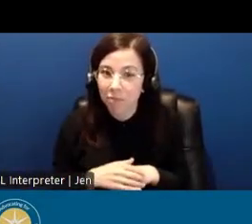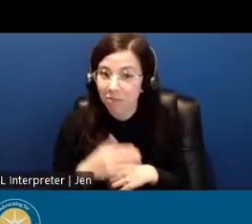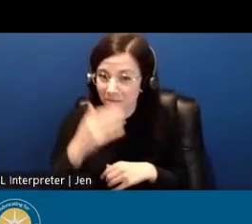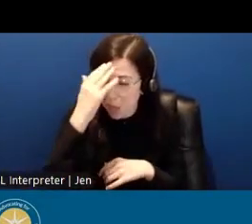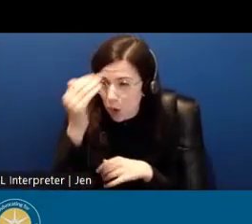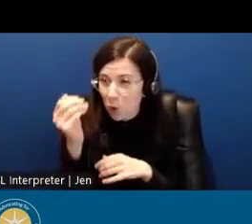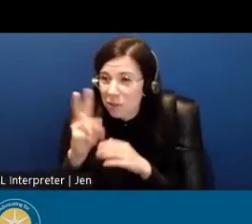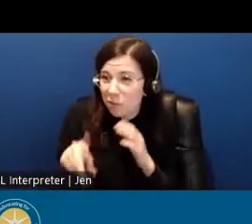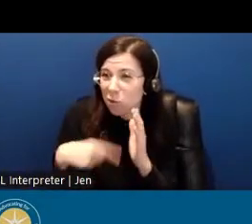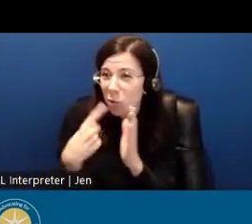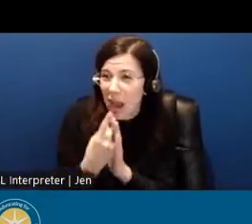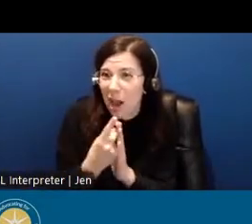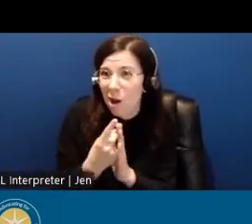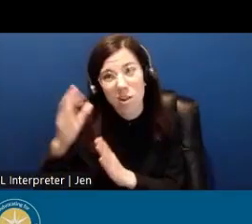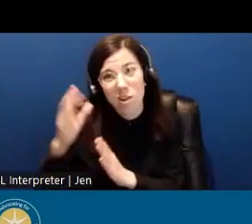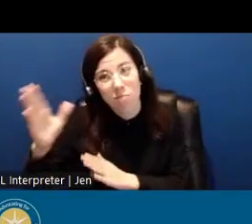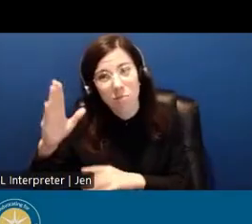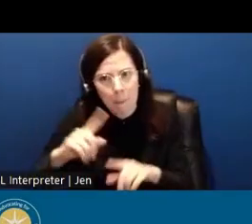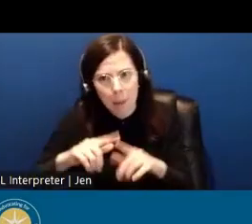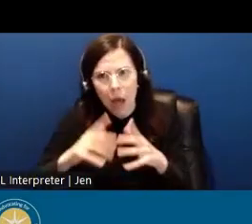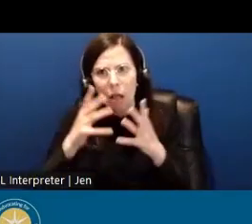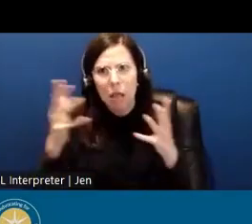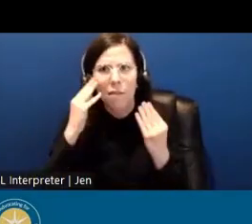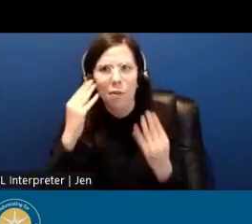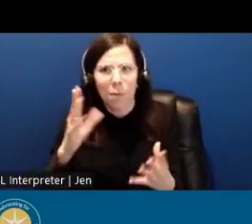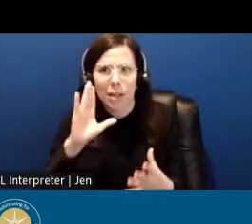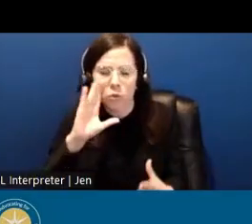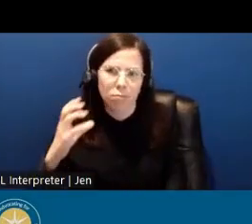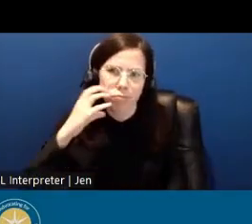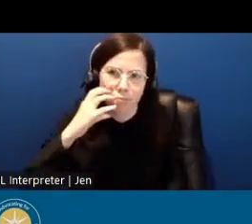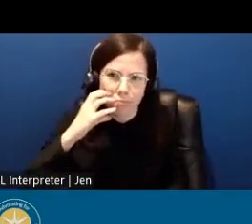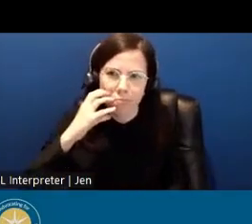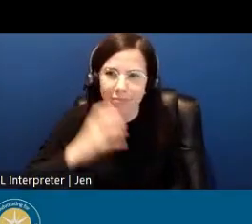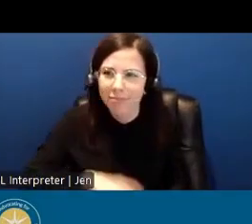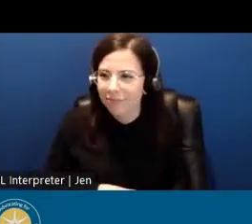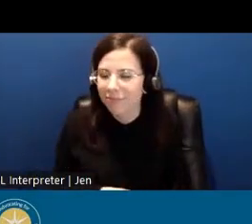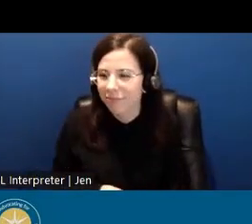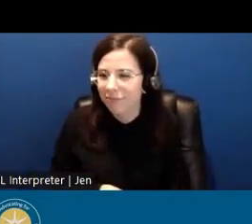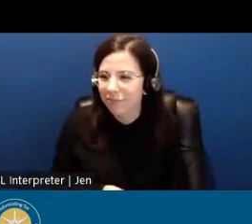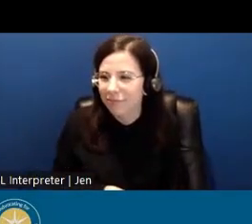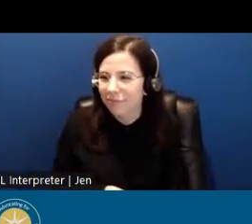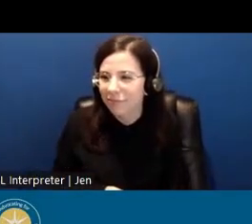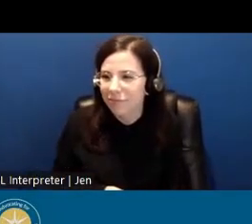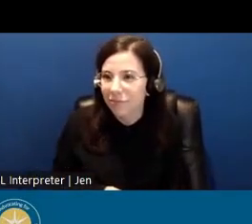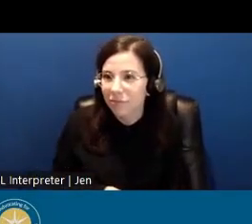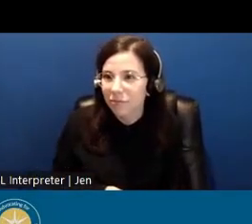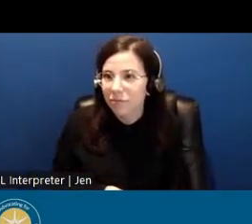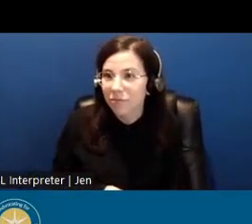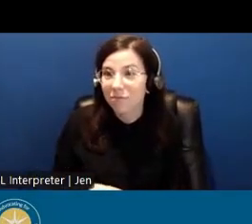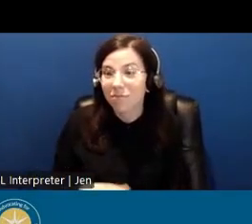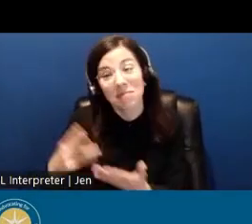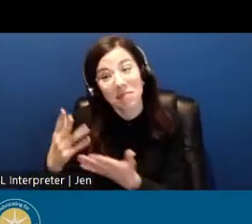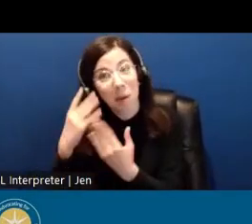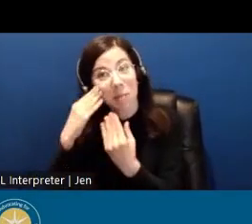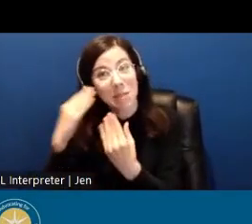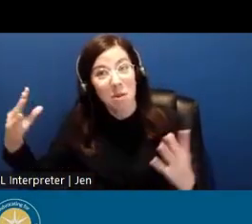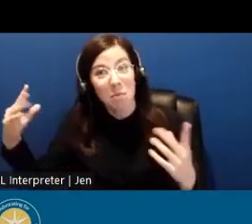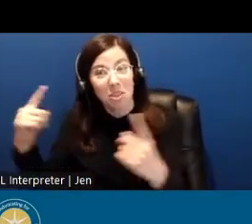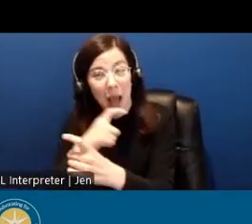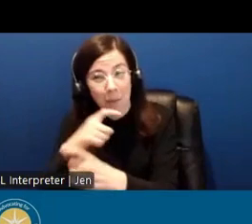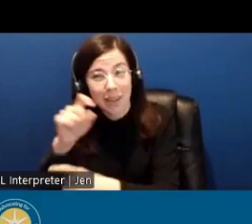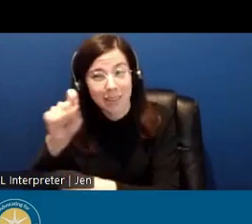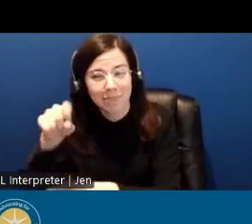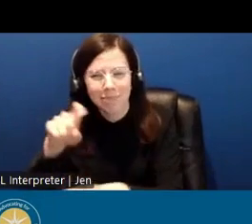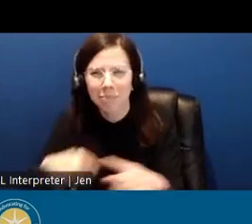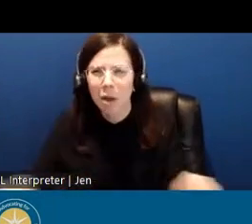but a lot of information, a lot of great information that is can be complex at times, but it's definitely